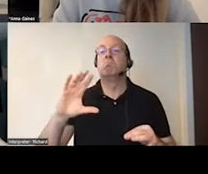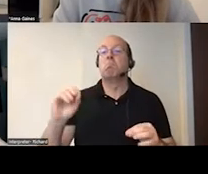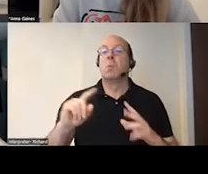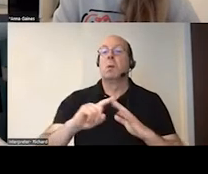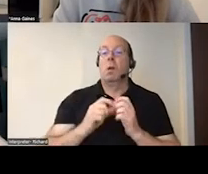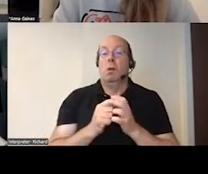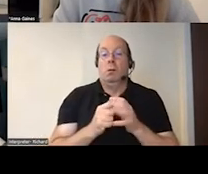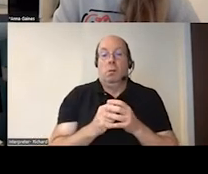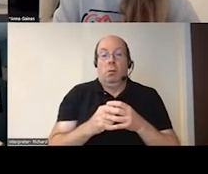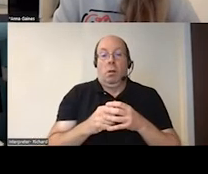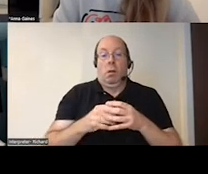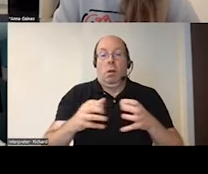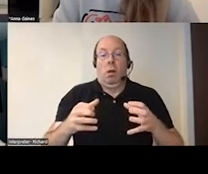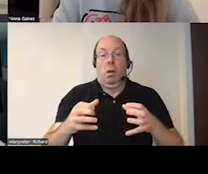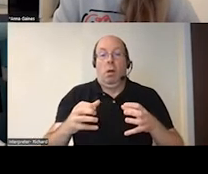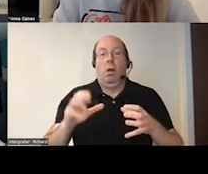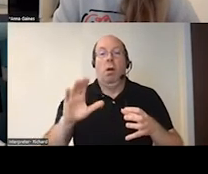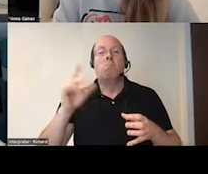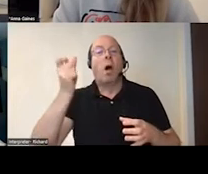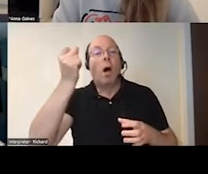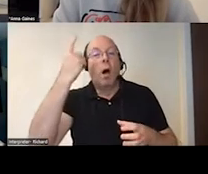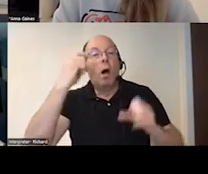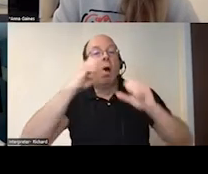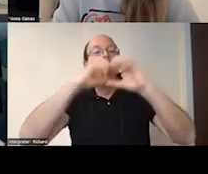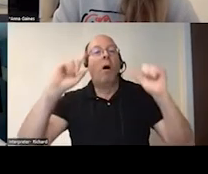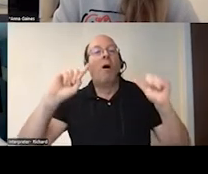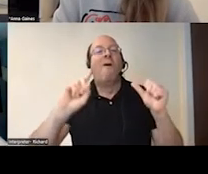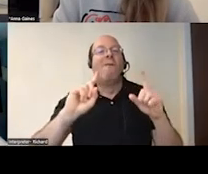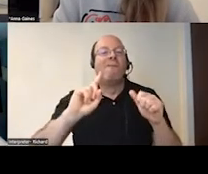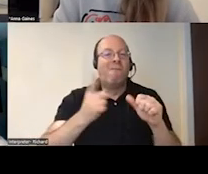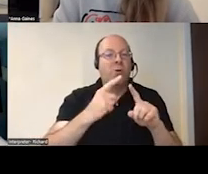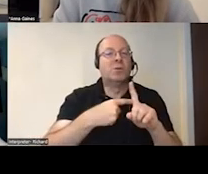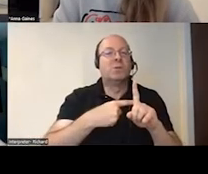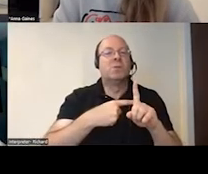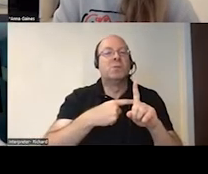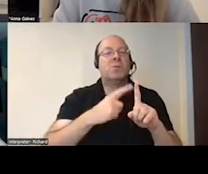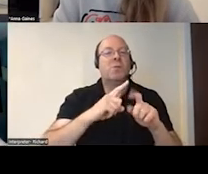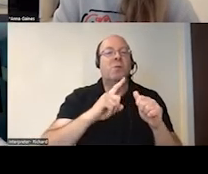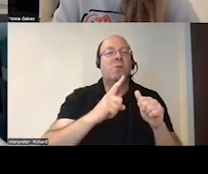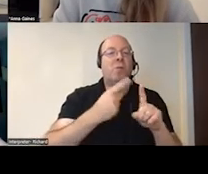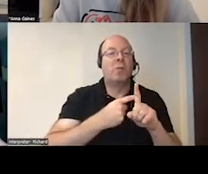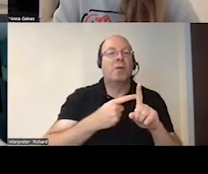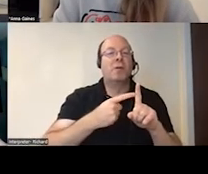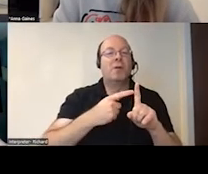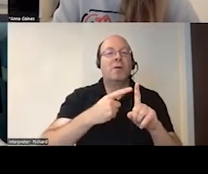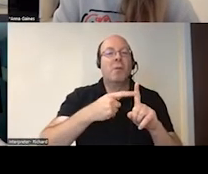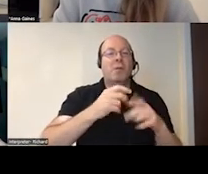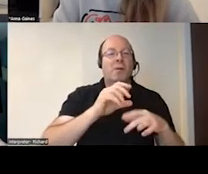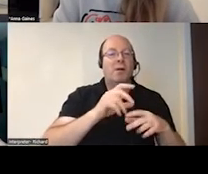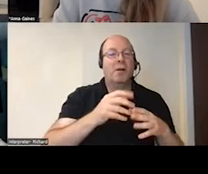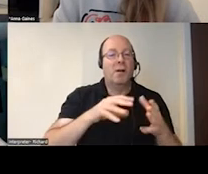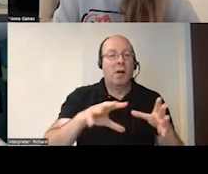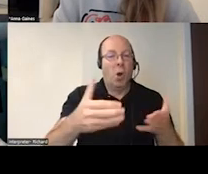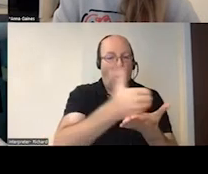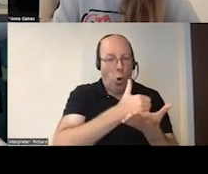kind of have the perception is, okay, first, second month, double the sales of the first month, the third month, double the sales of the second month.